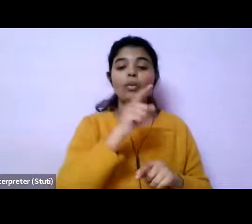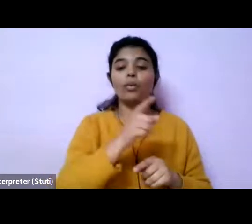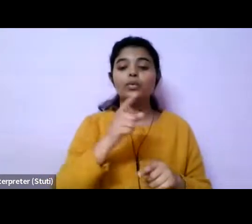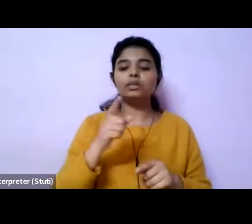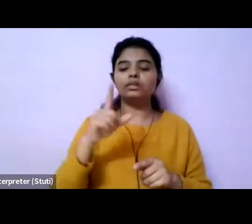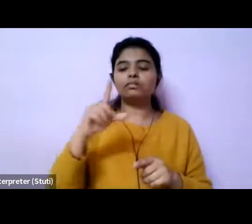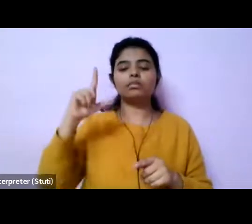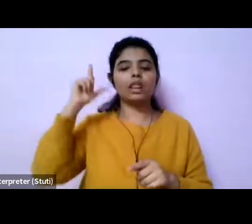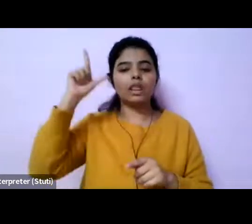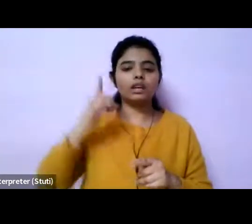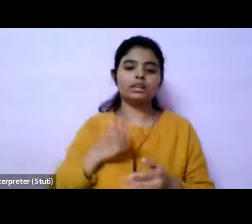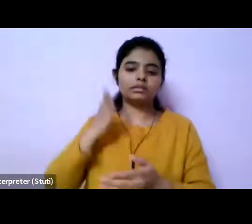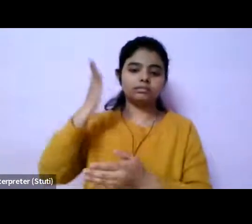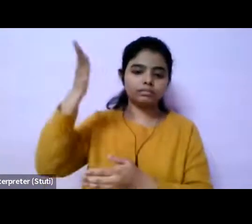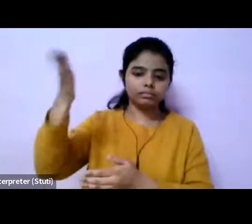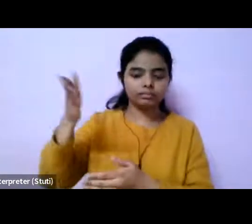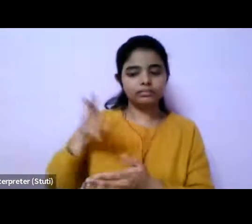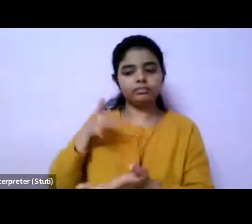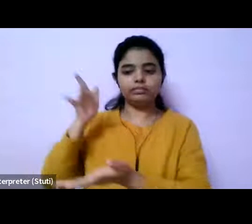dramatist attempting an